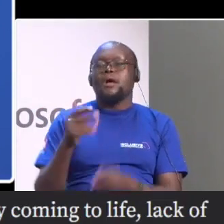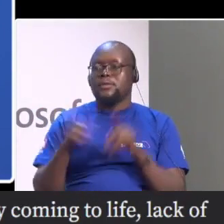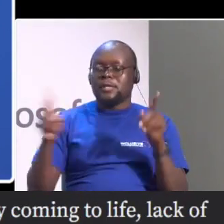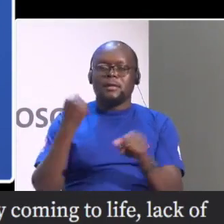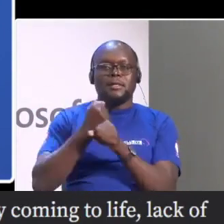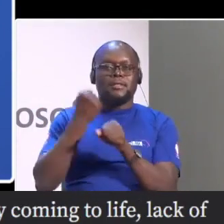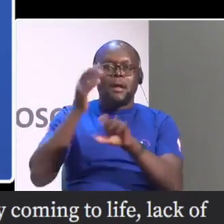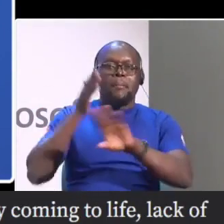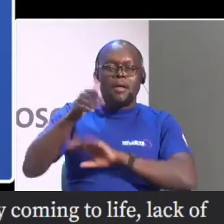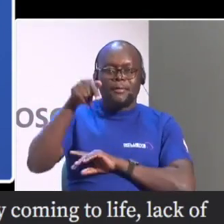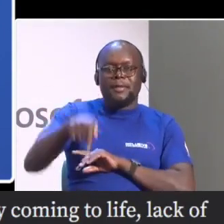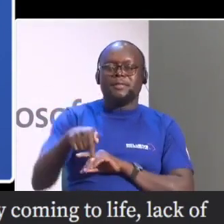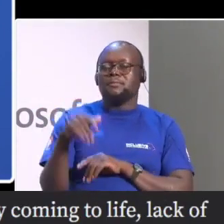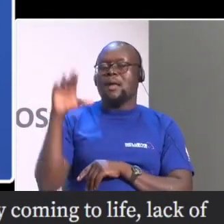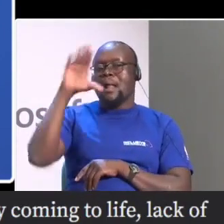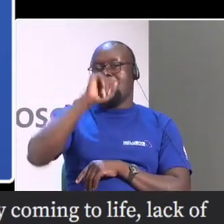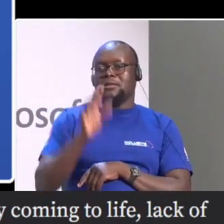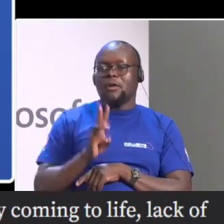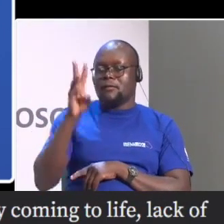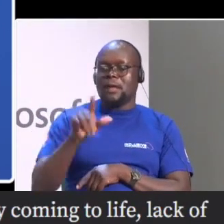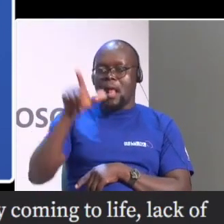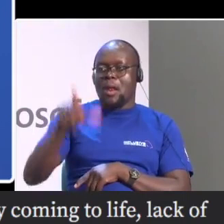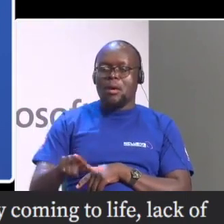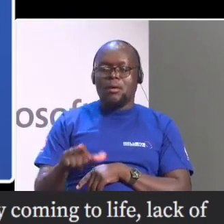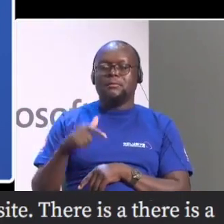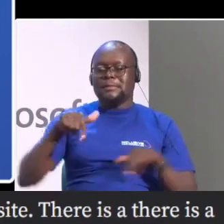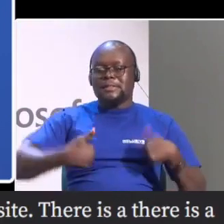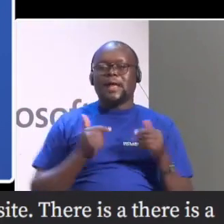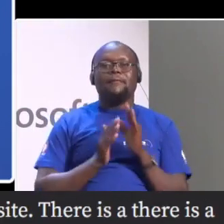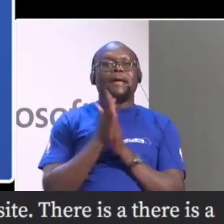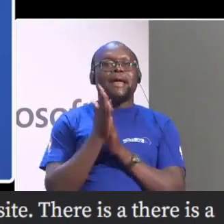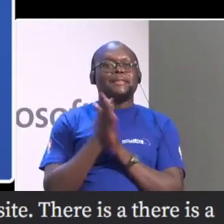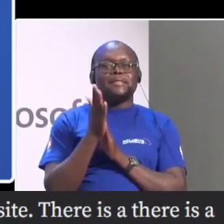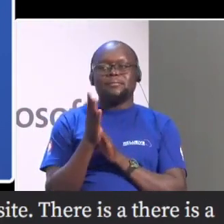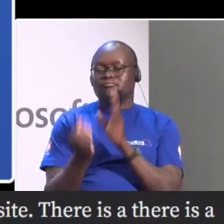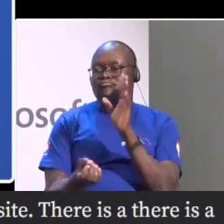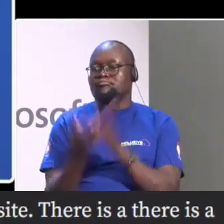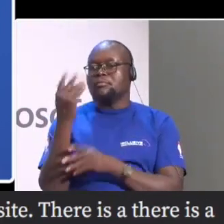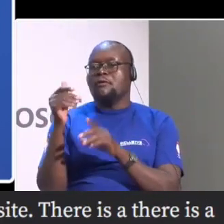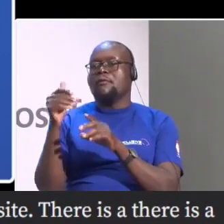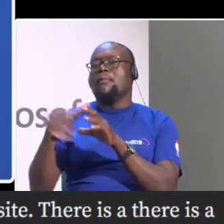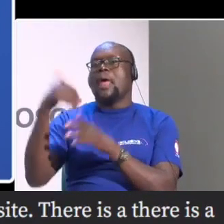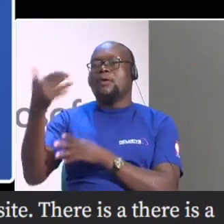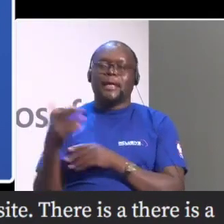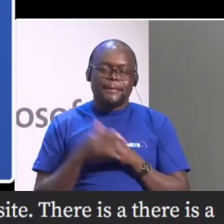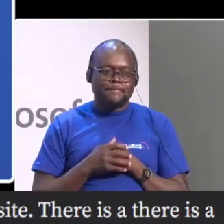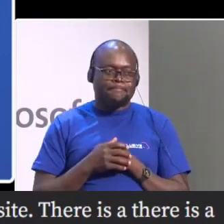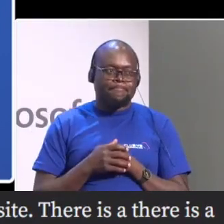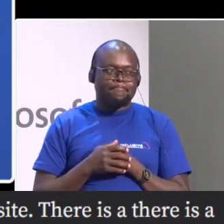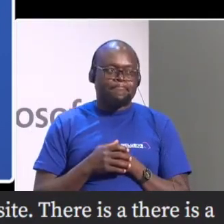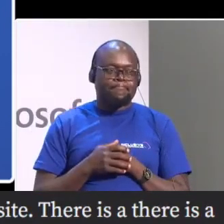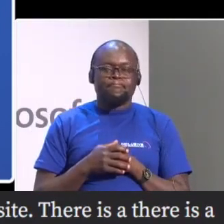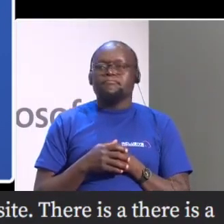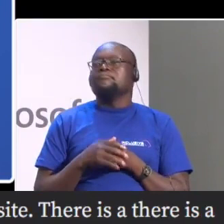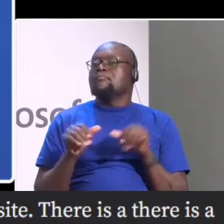step beyond this lack of will? Low self-esteem, that's come up on the outside.